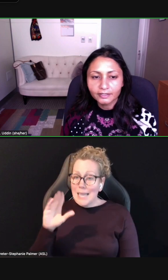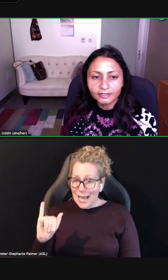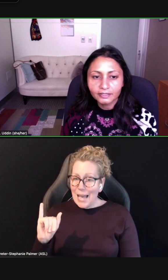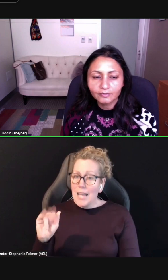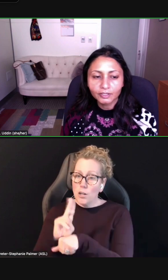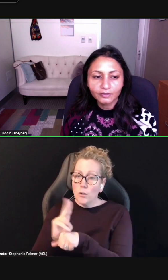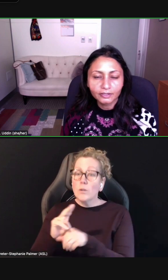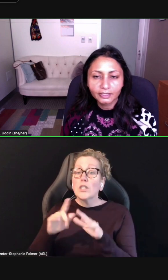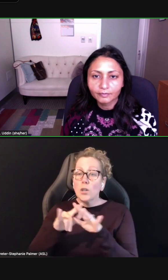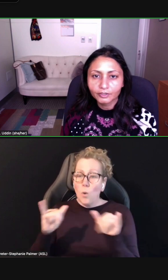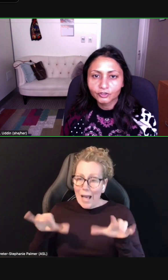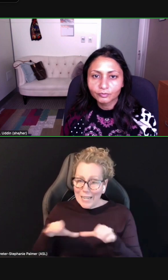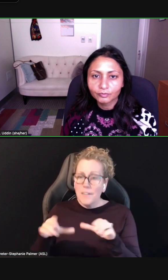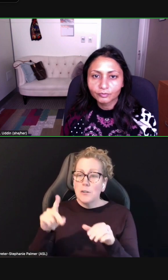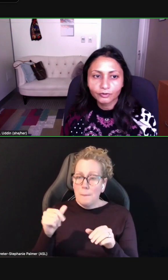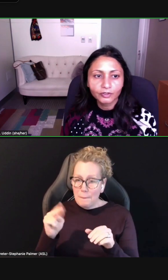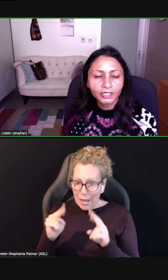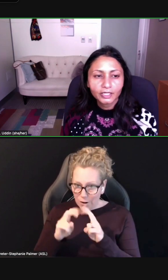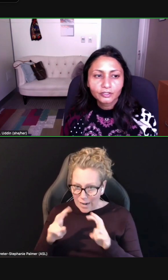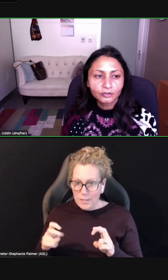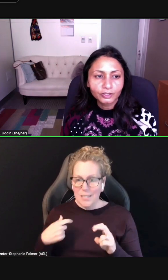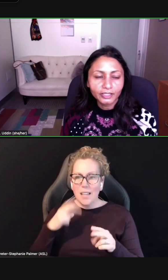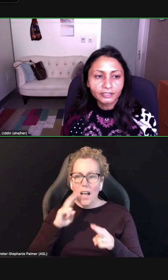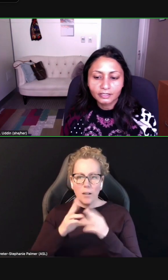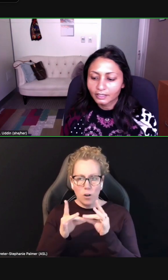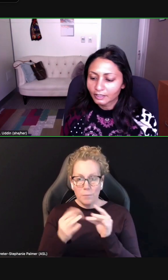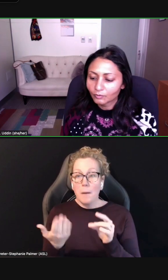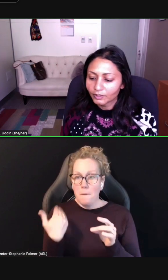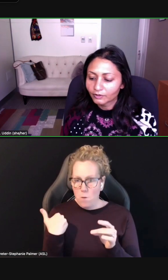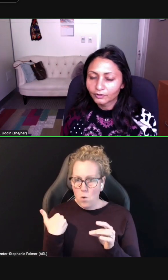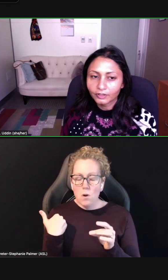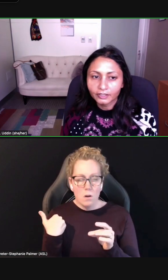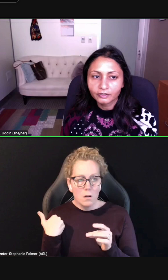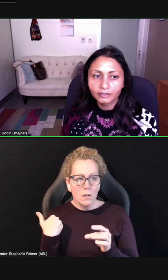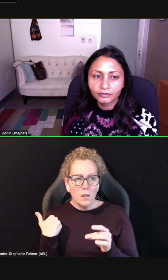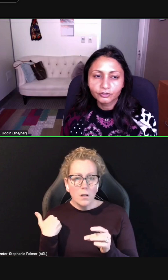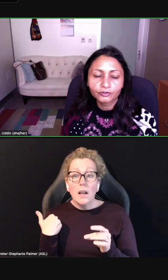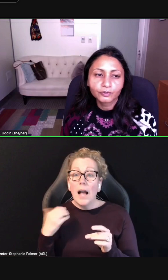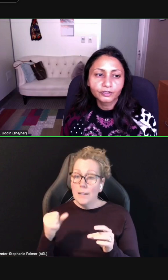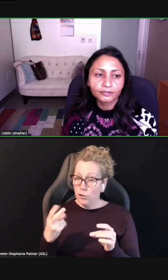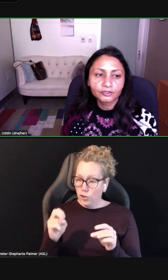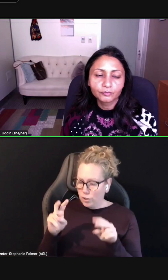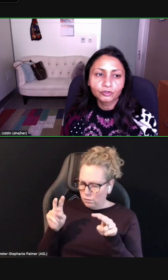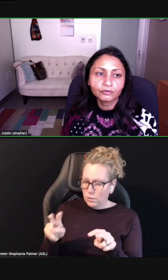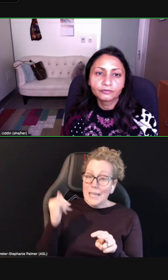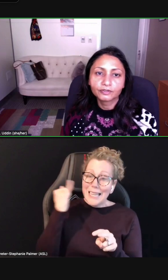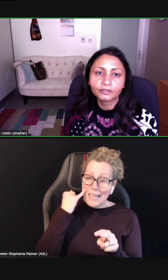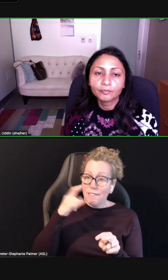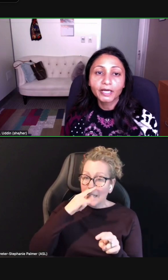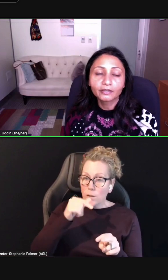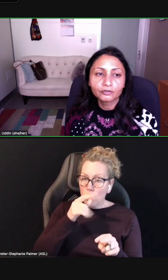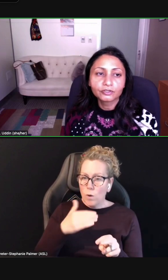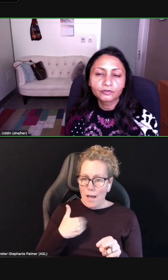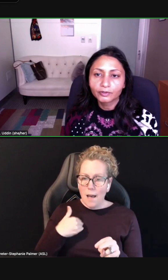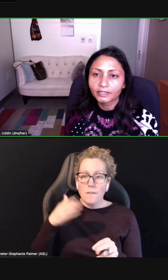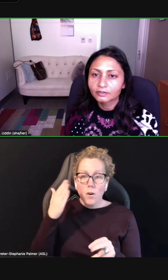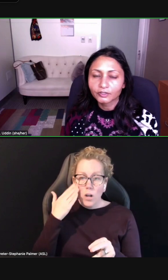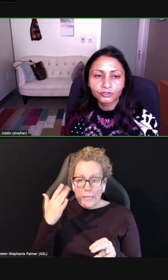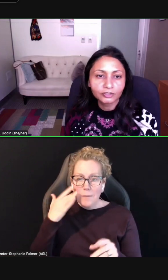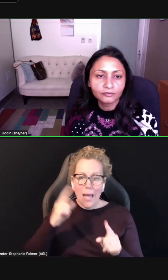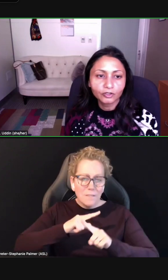pattern analysis method that I mentioned before to look at whether or not children with autism showed different patterns